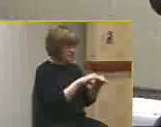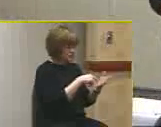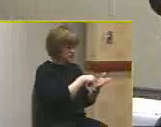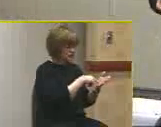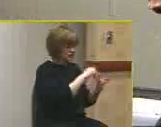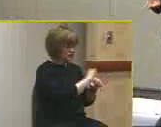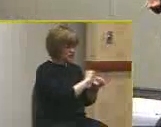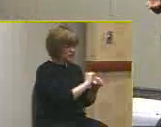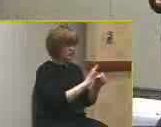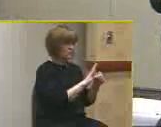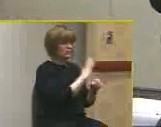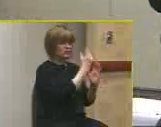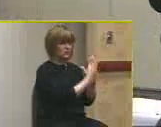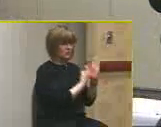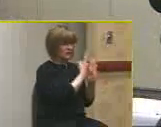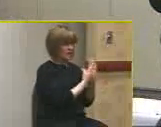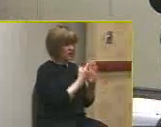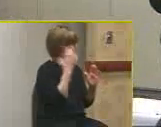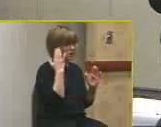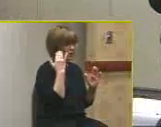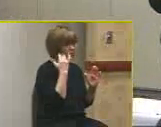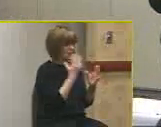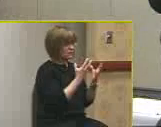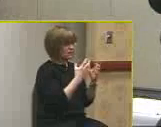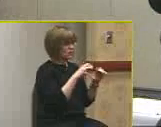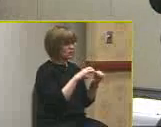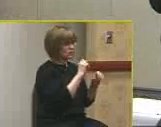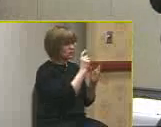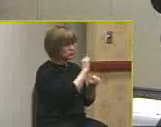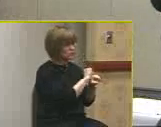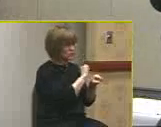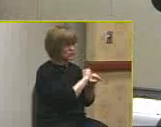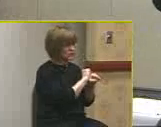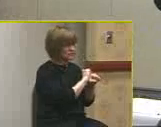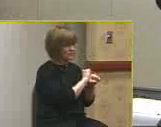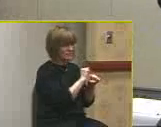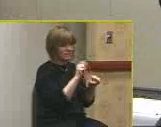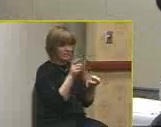hour. Why would I do the work?